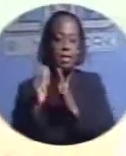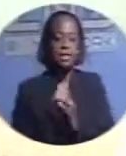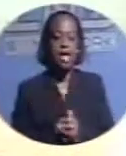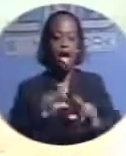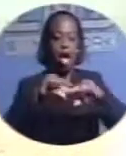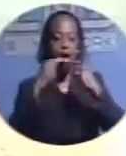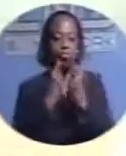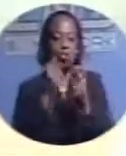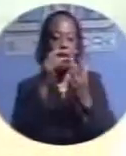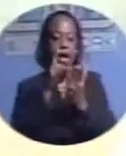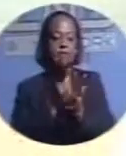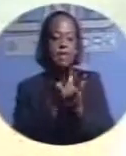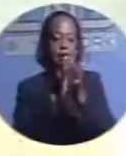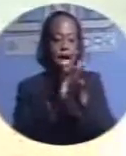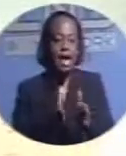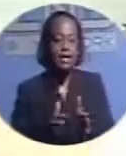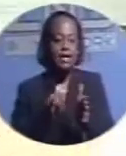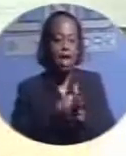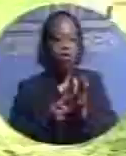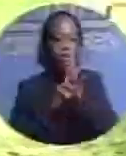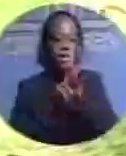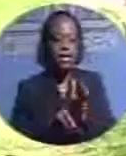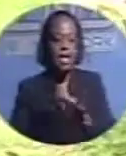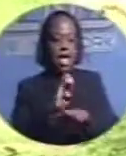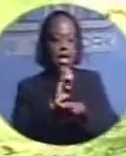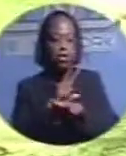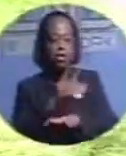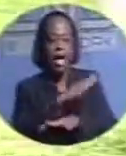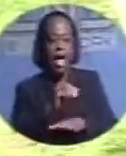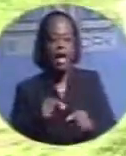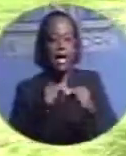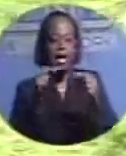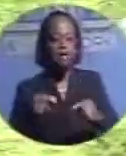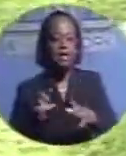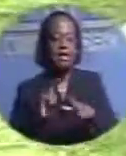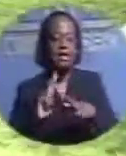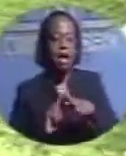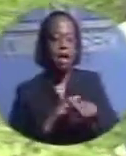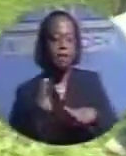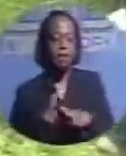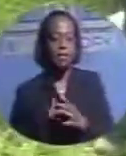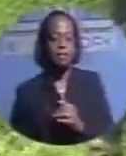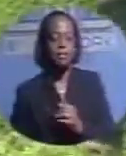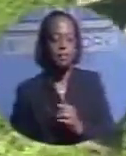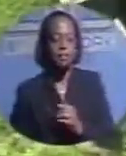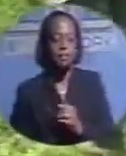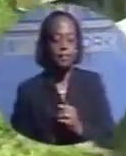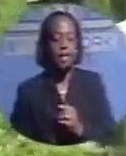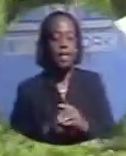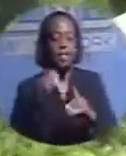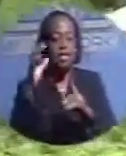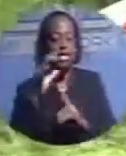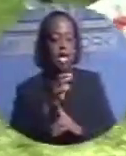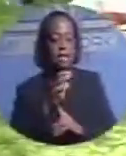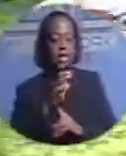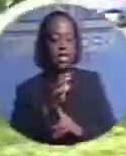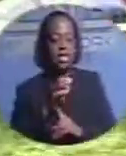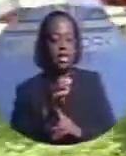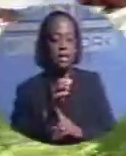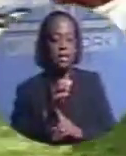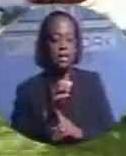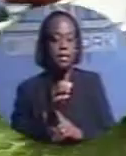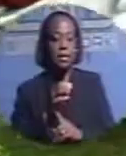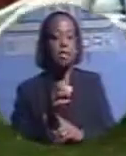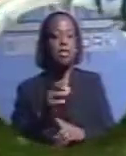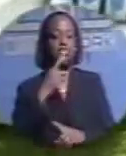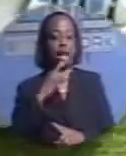be representing Eleuthera and Governor's Harbor. There'll be a green fleet for the new sailors and a championship fleet consisting of the